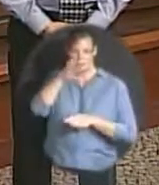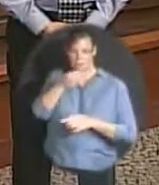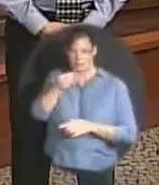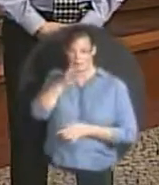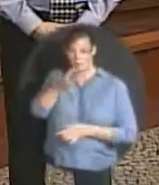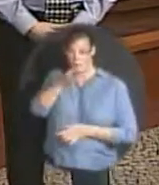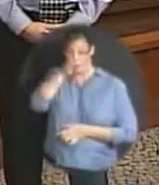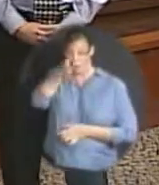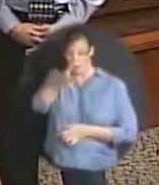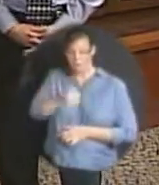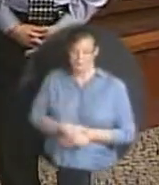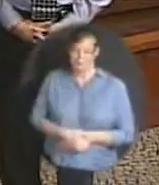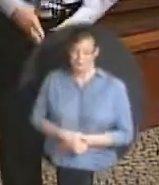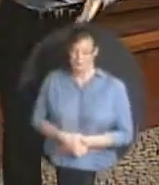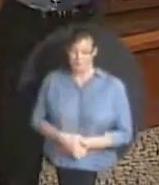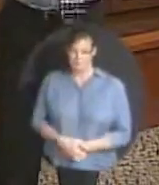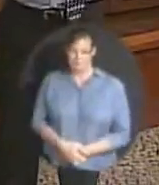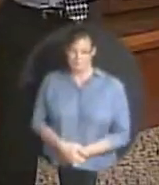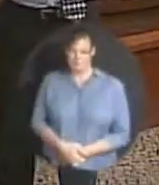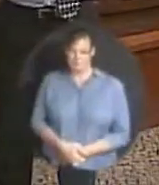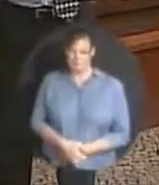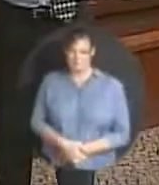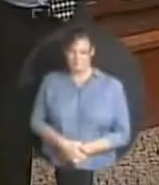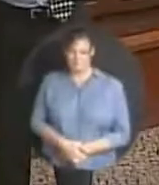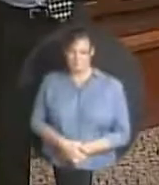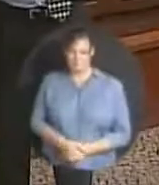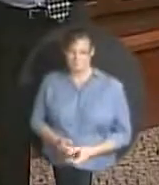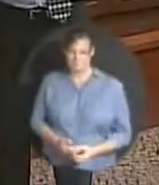grandparents. Oh, wonderful.